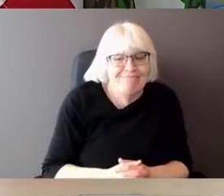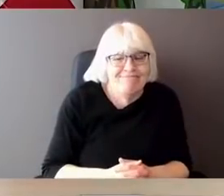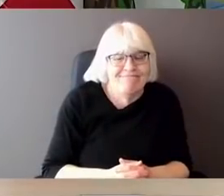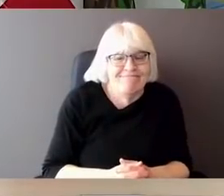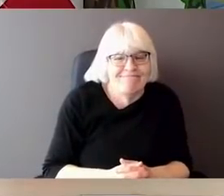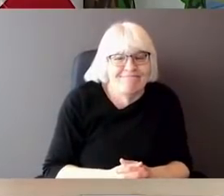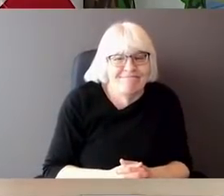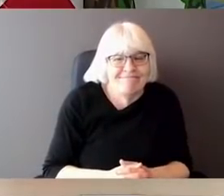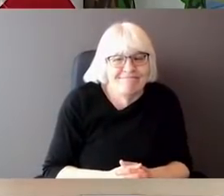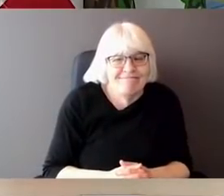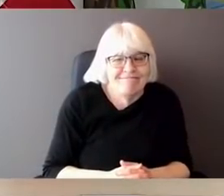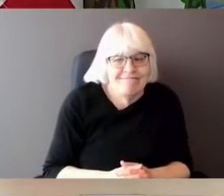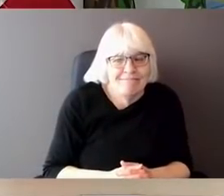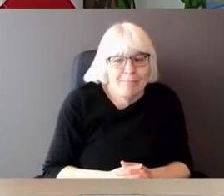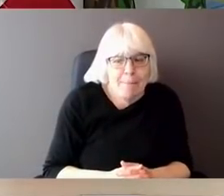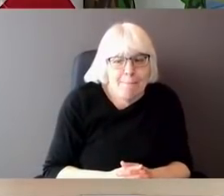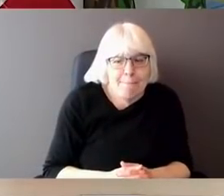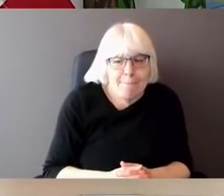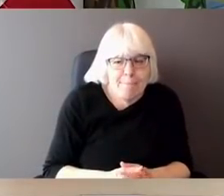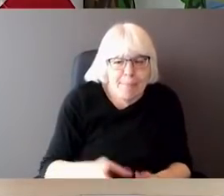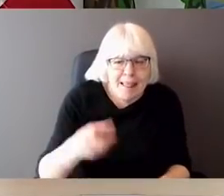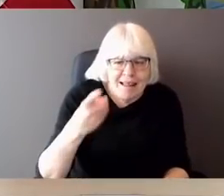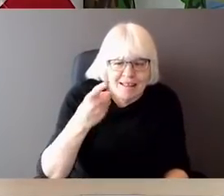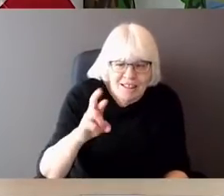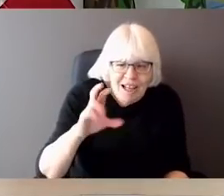Sorry, could you repeat the question?